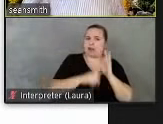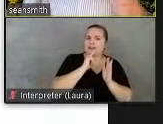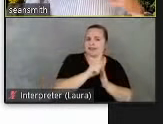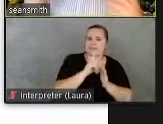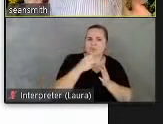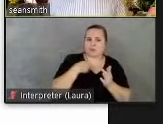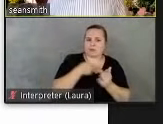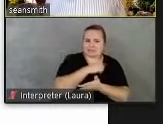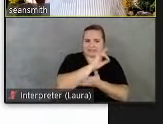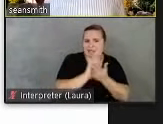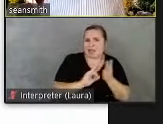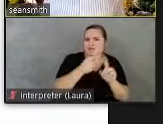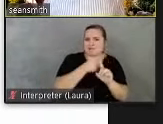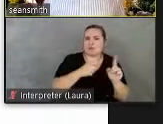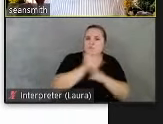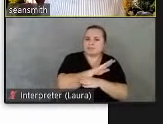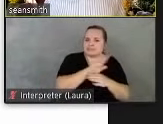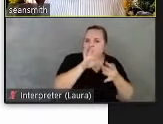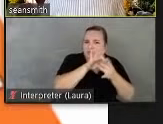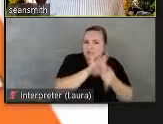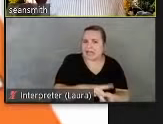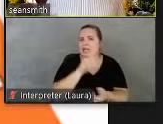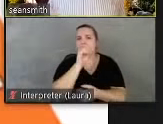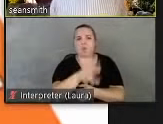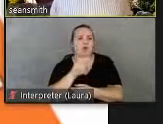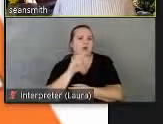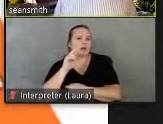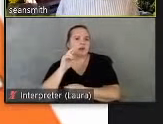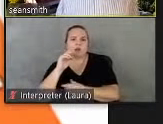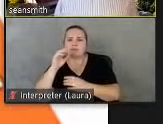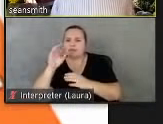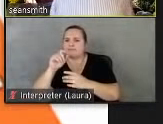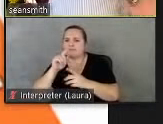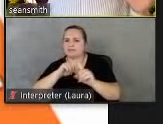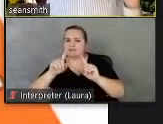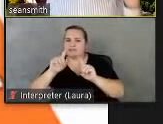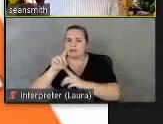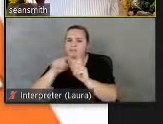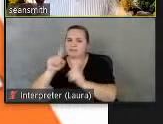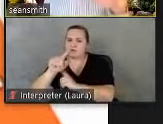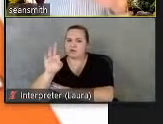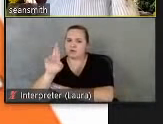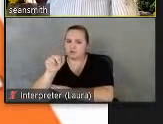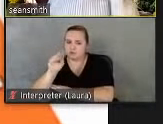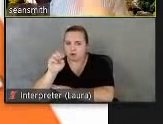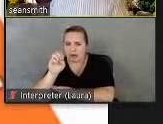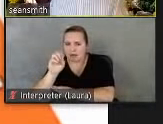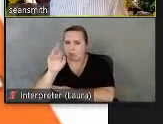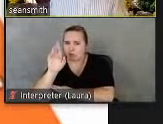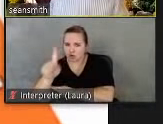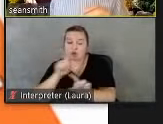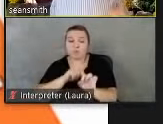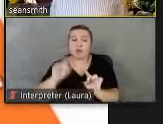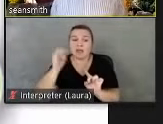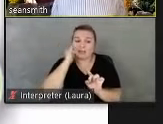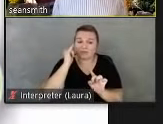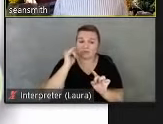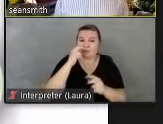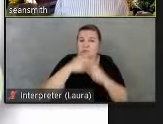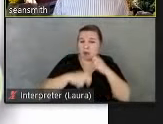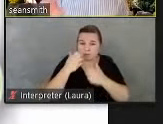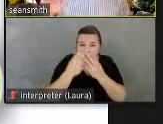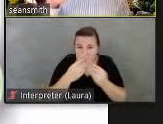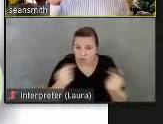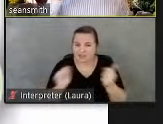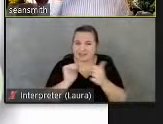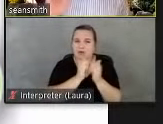from, you know, this instructional framework. But I urge you, be it problem-based learning, be it differentiated instruction, however you organize